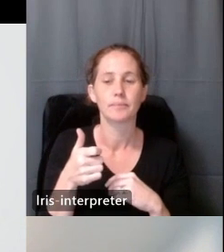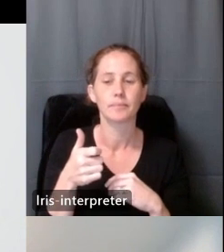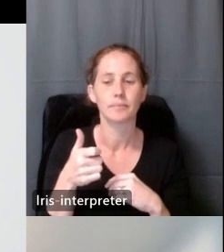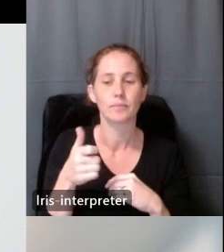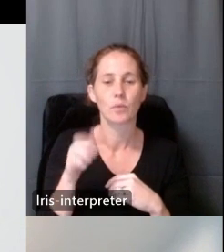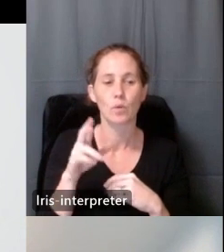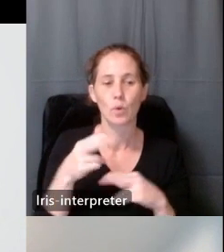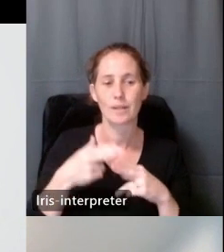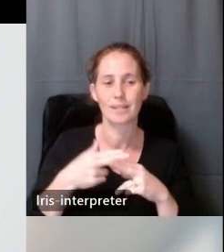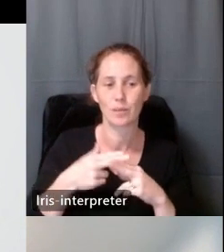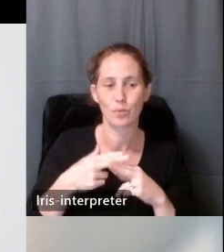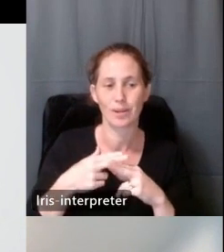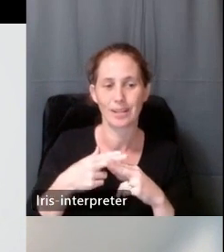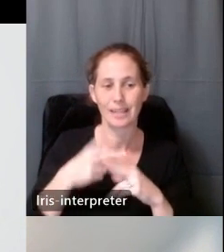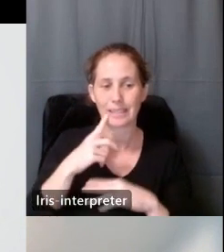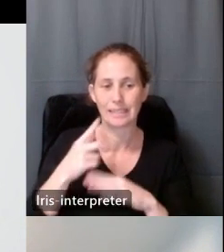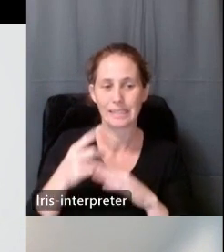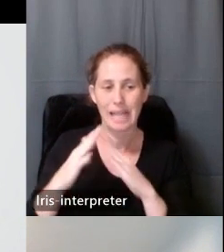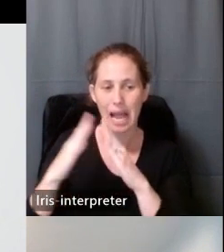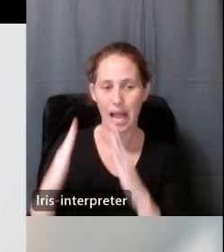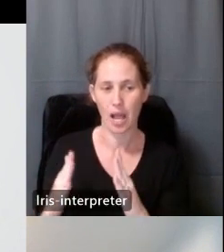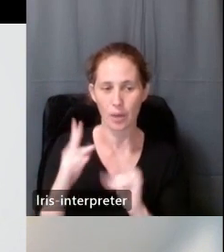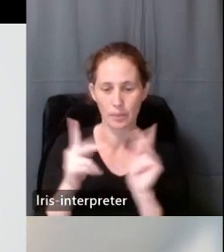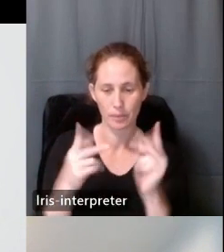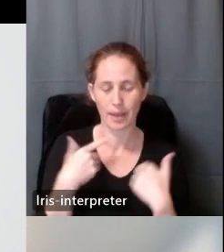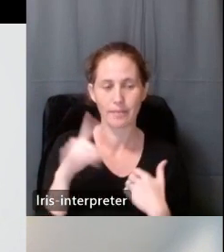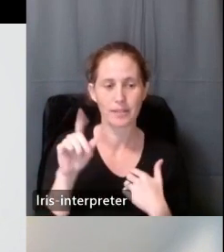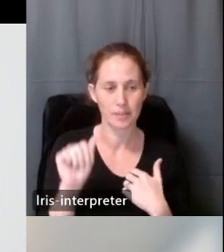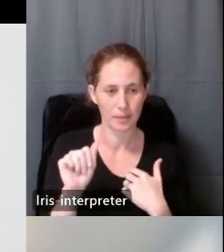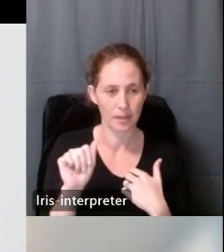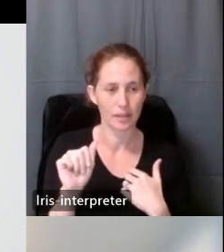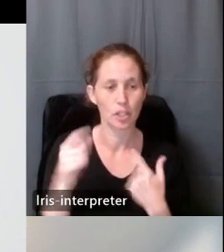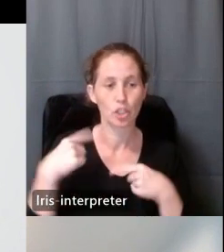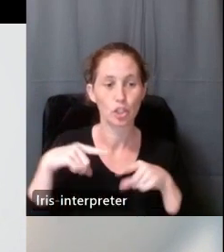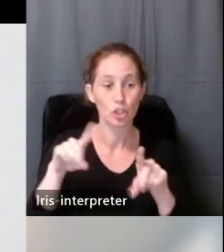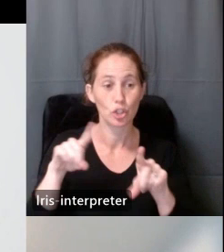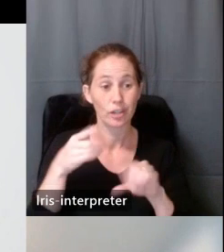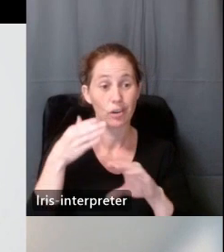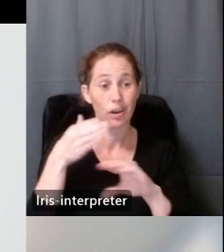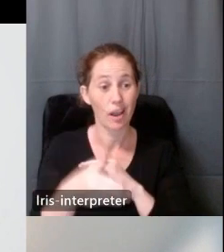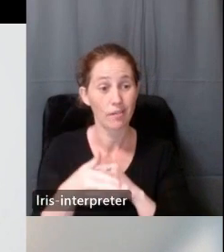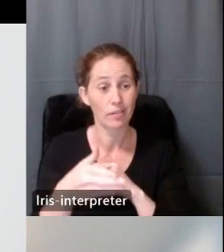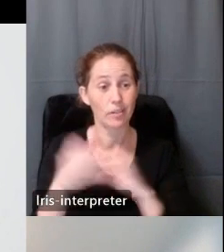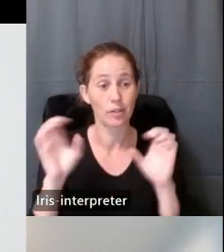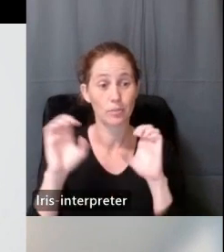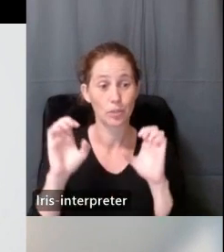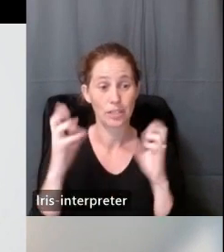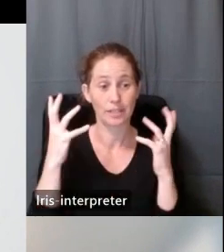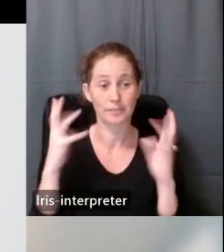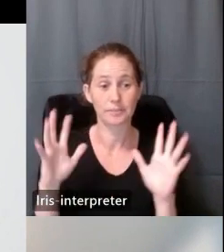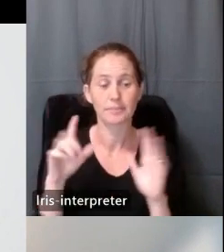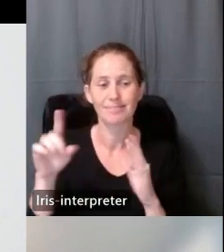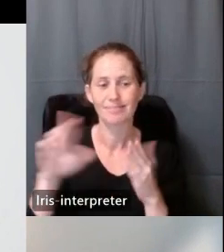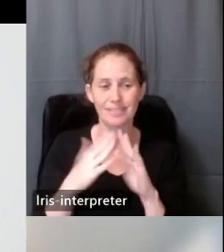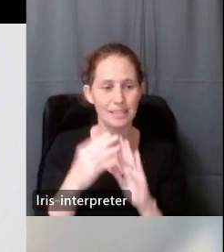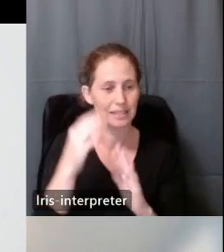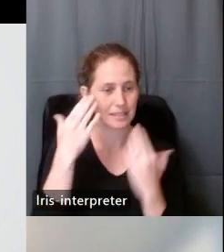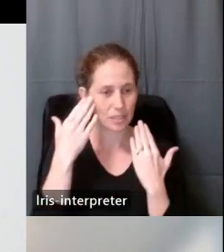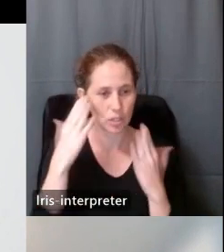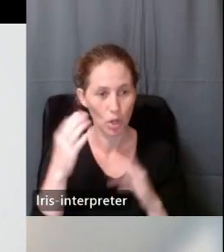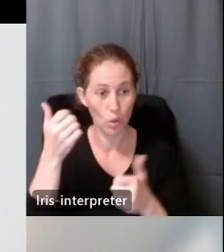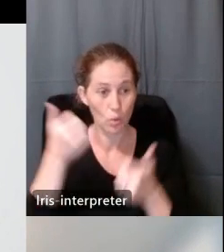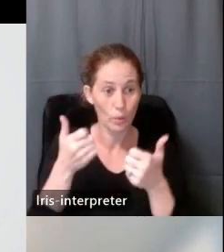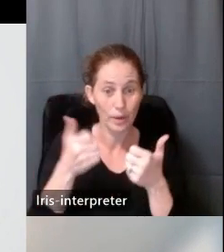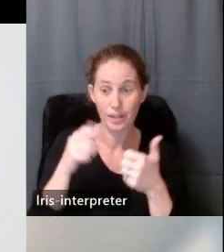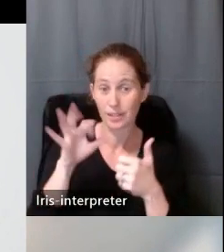or temporarily house individuals with disabilities during or after an emergency. The city did not know which,